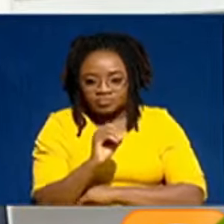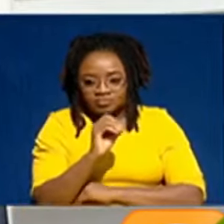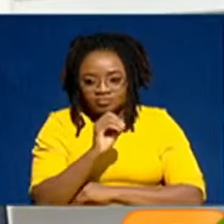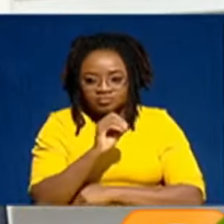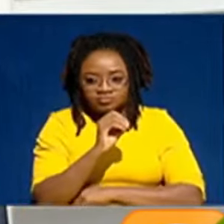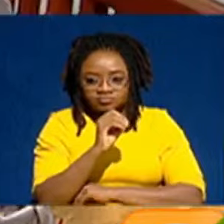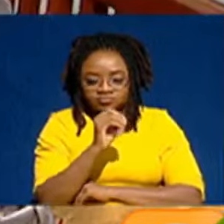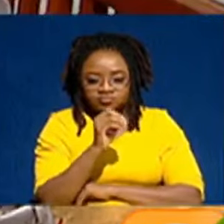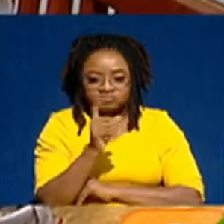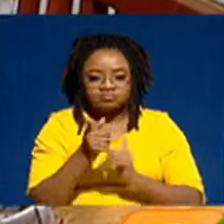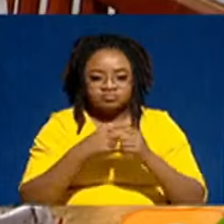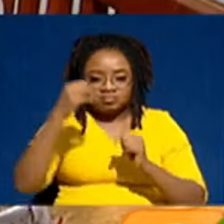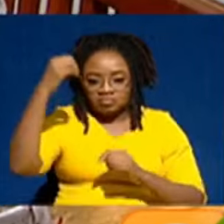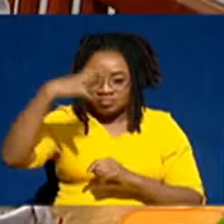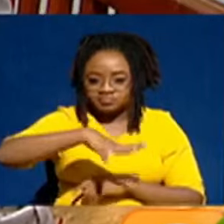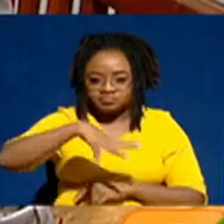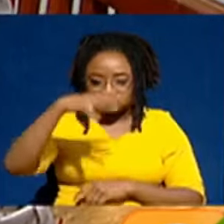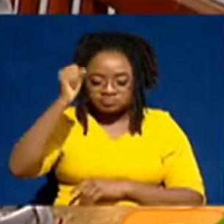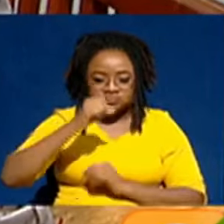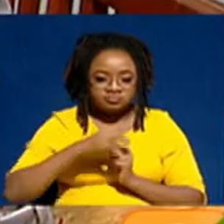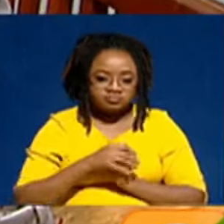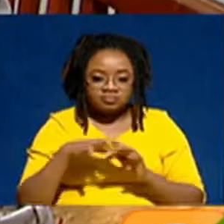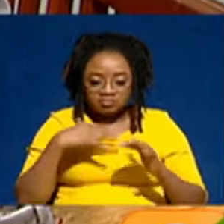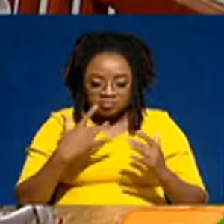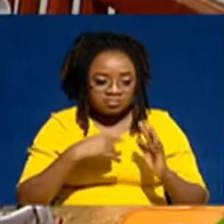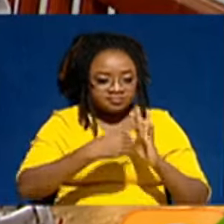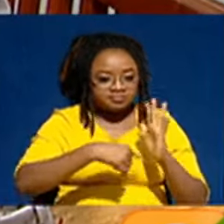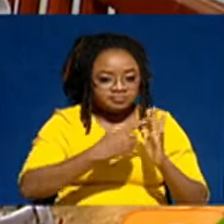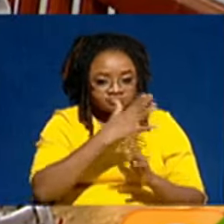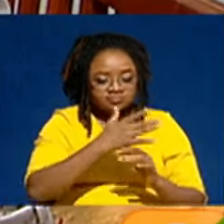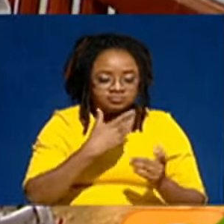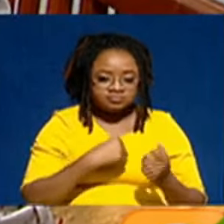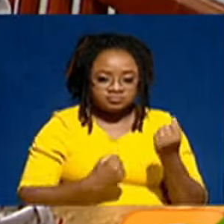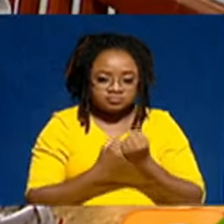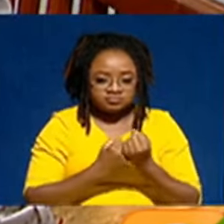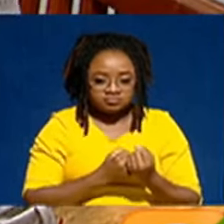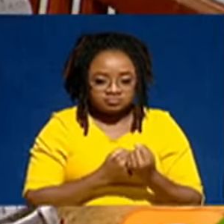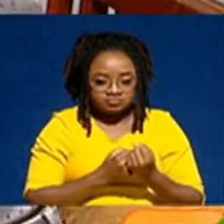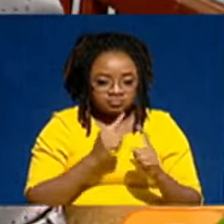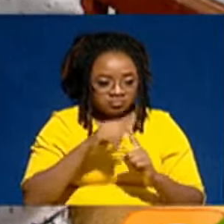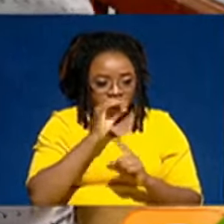backup generator. No backup generator. Even if you have it, it fails.